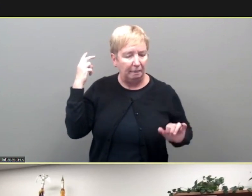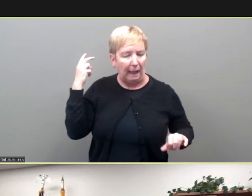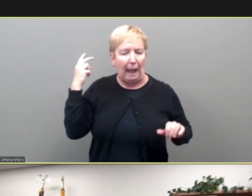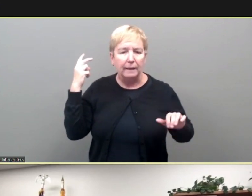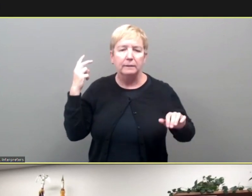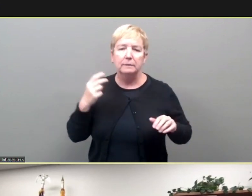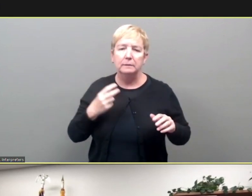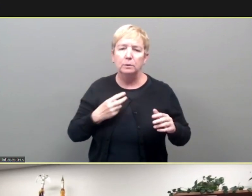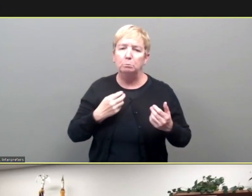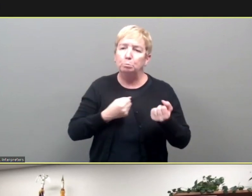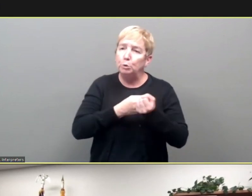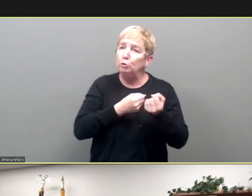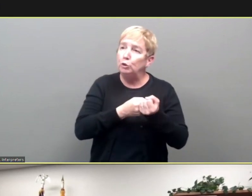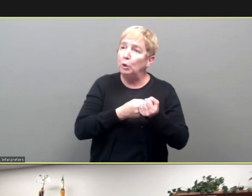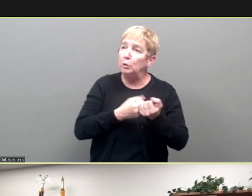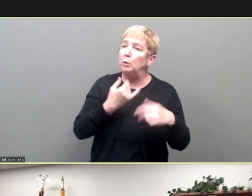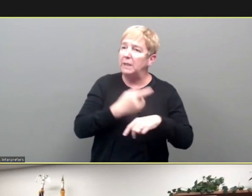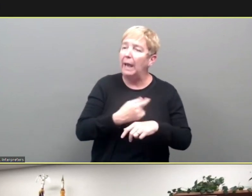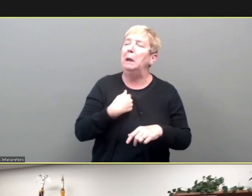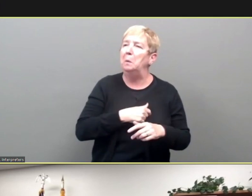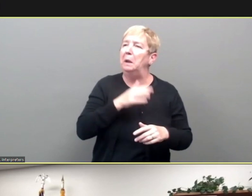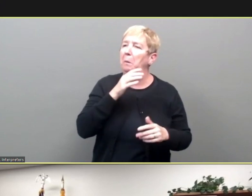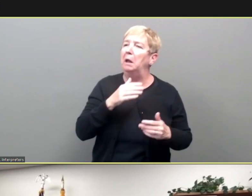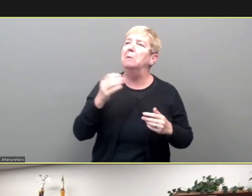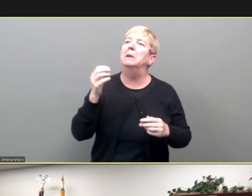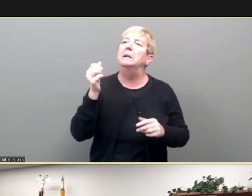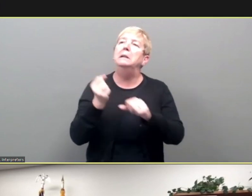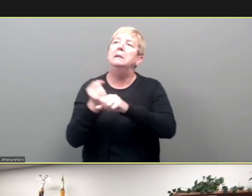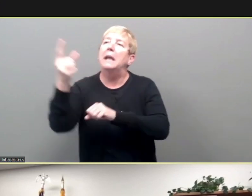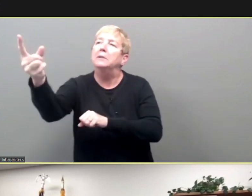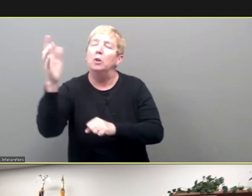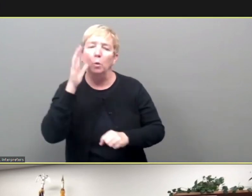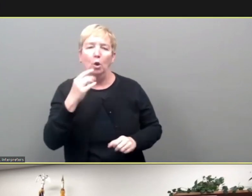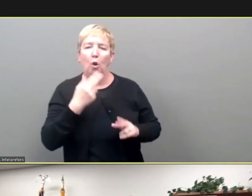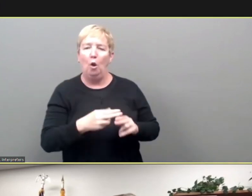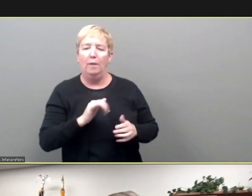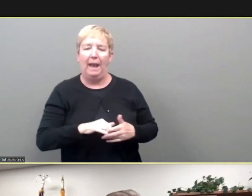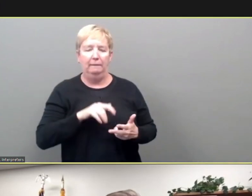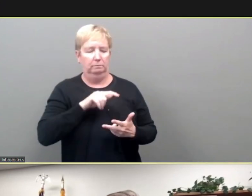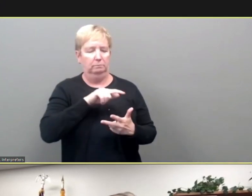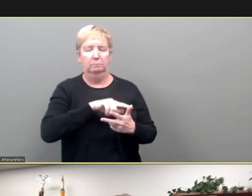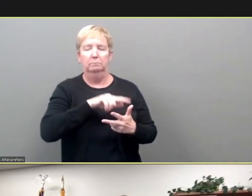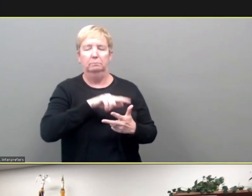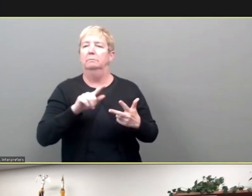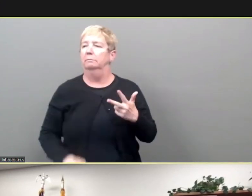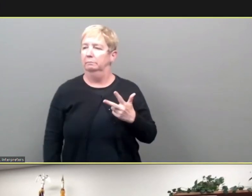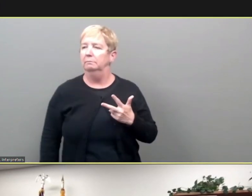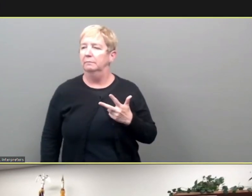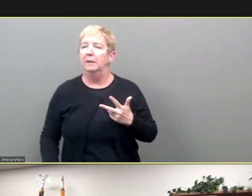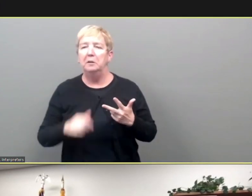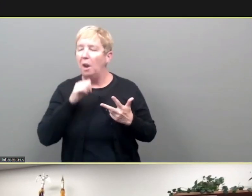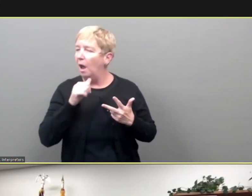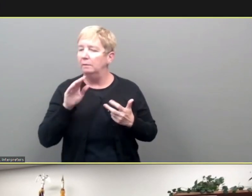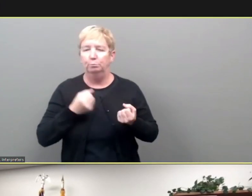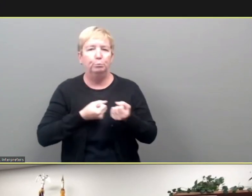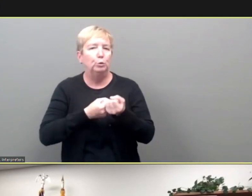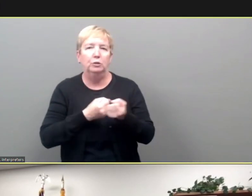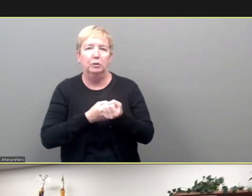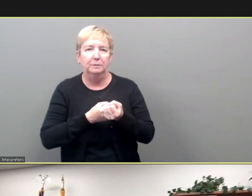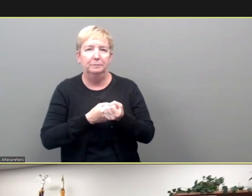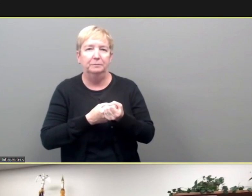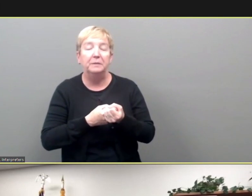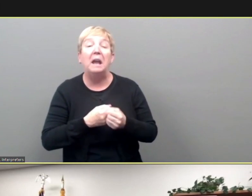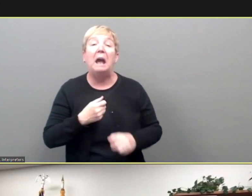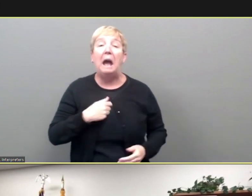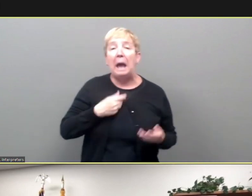primary series. I'm almost 100% sure that the 3 docs on this call have been immunized against